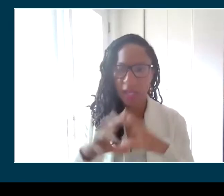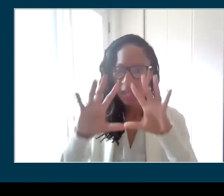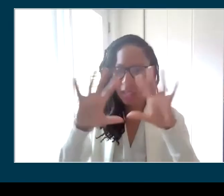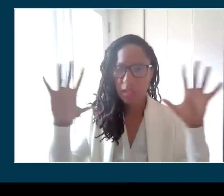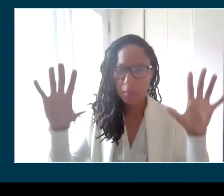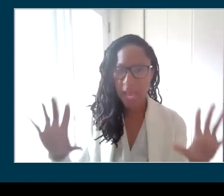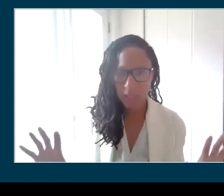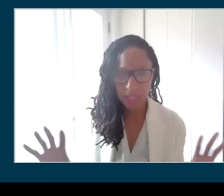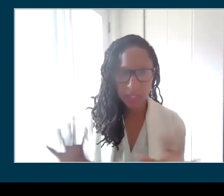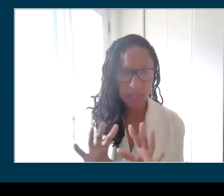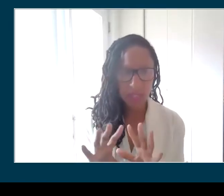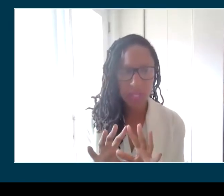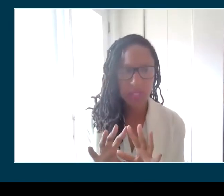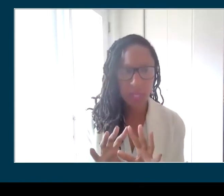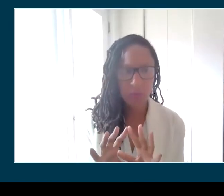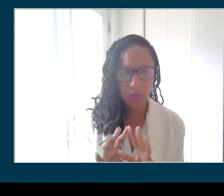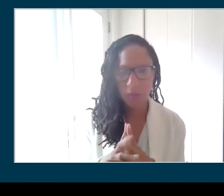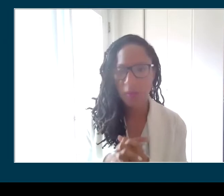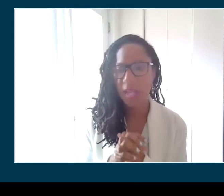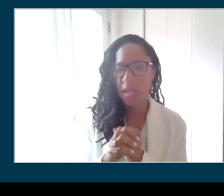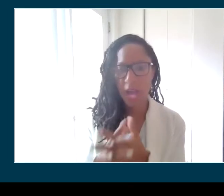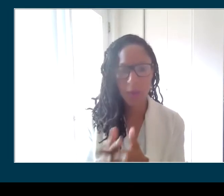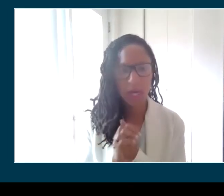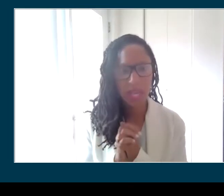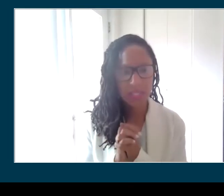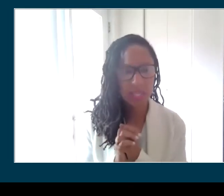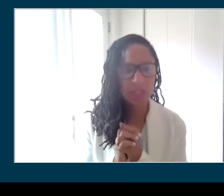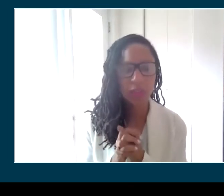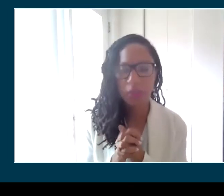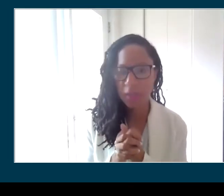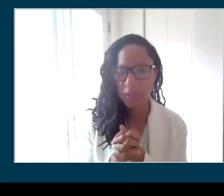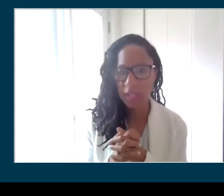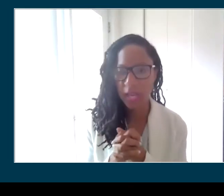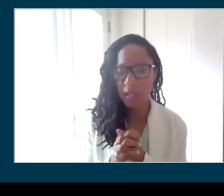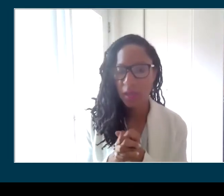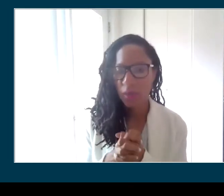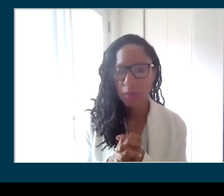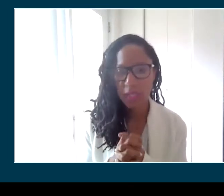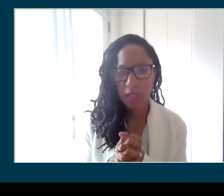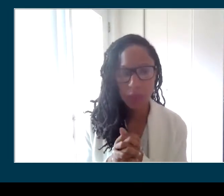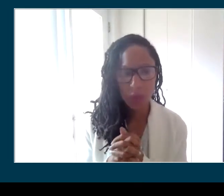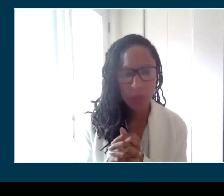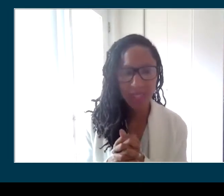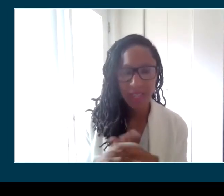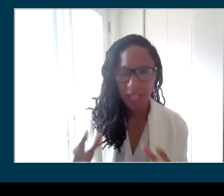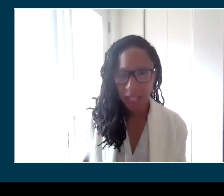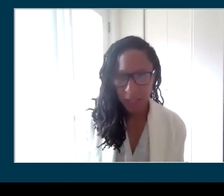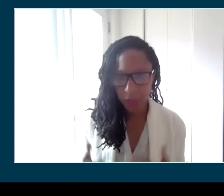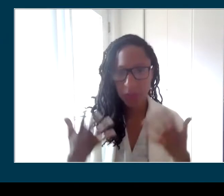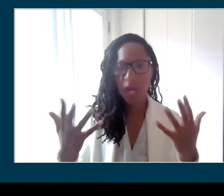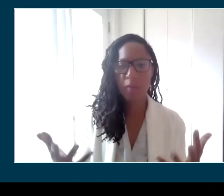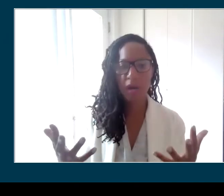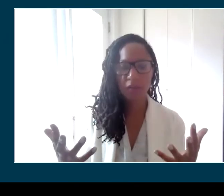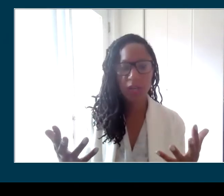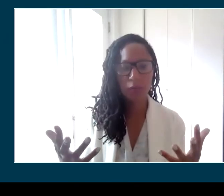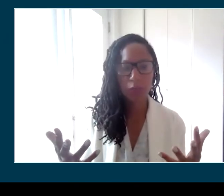recording. The panelists and myself and our ASL interpreters today will be in the recording. Unless